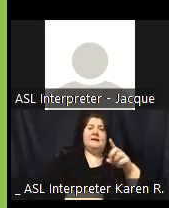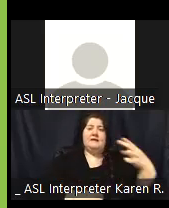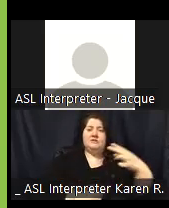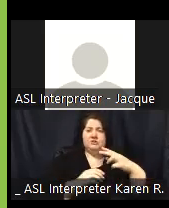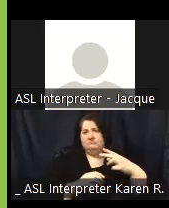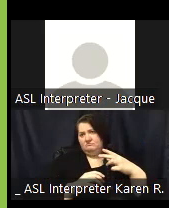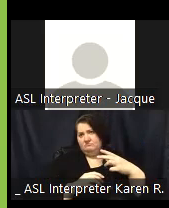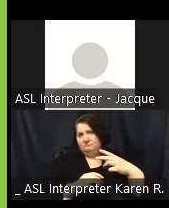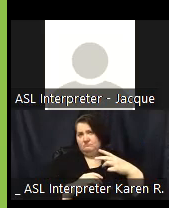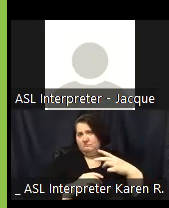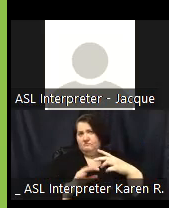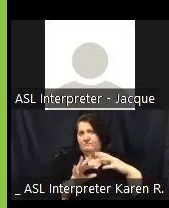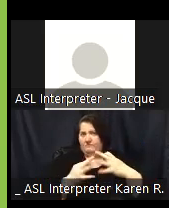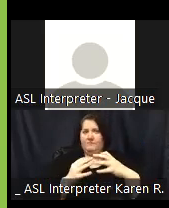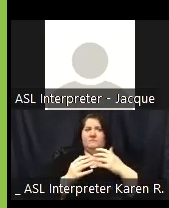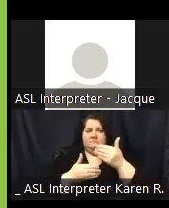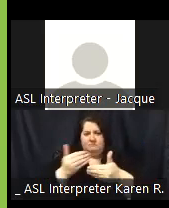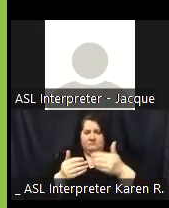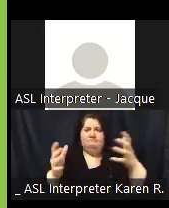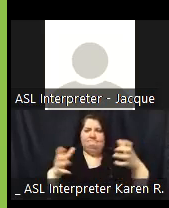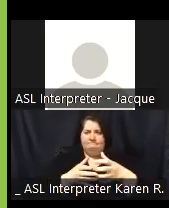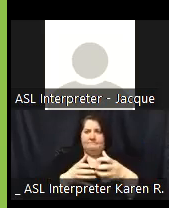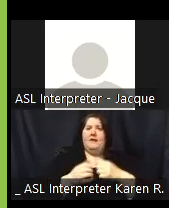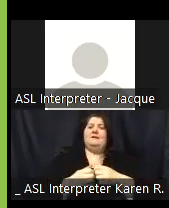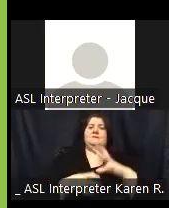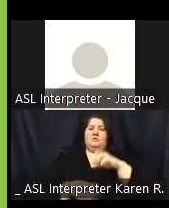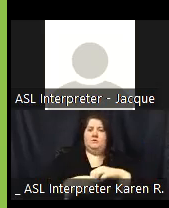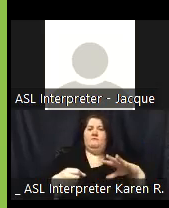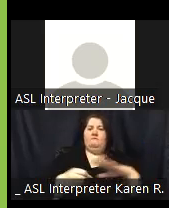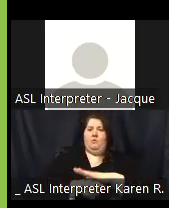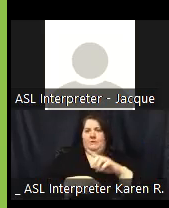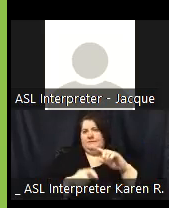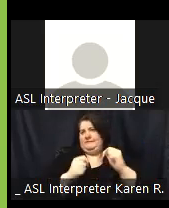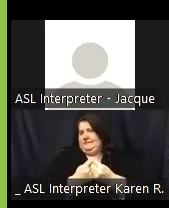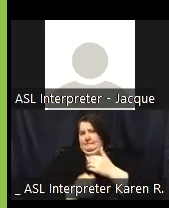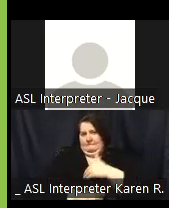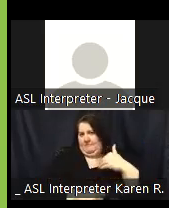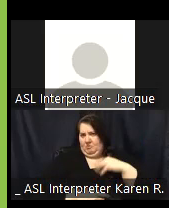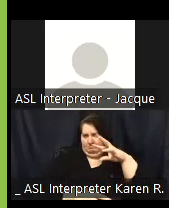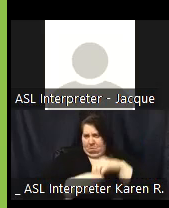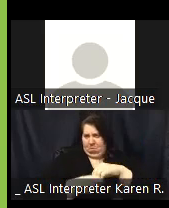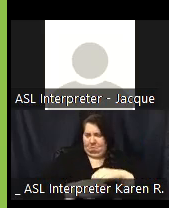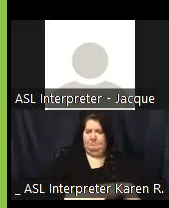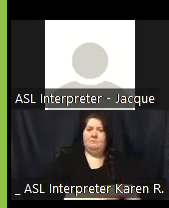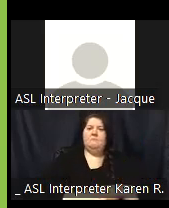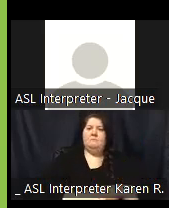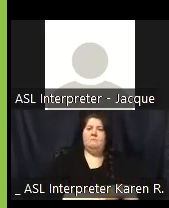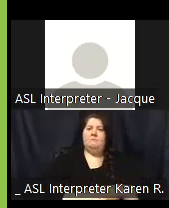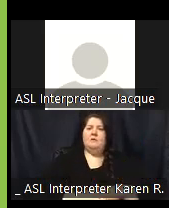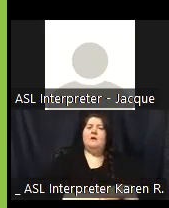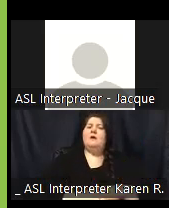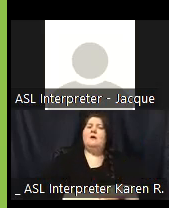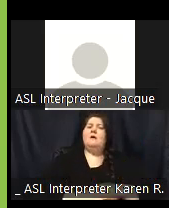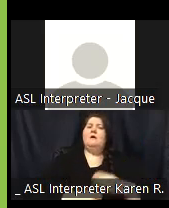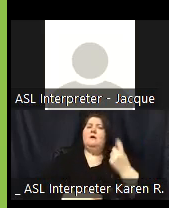DHH agency, and is included as a full team member in every step of the process. And as we mentioned, the